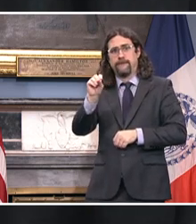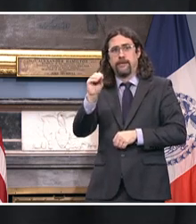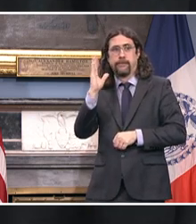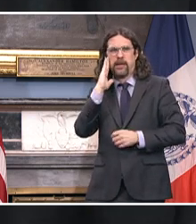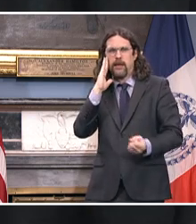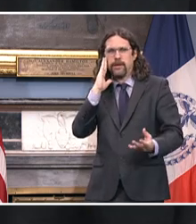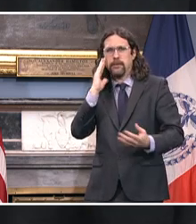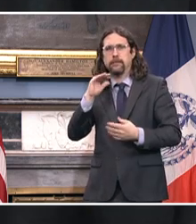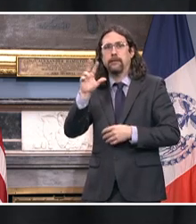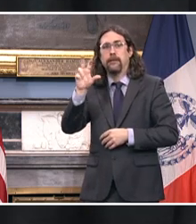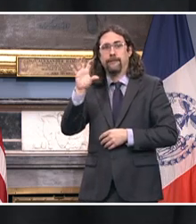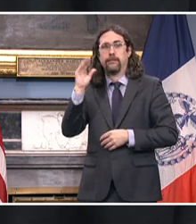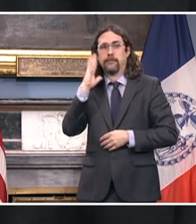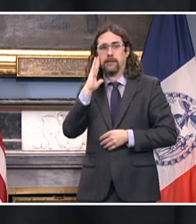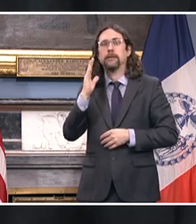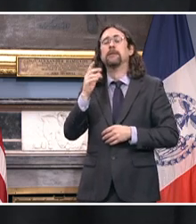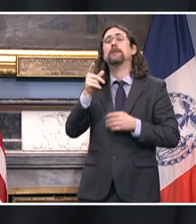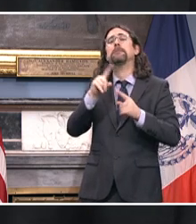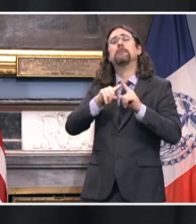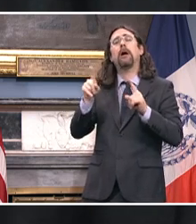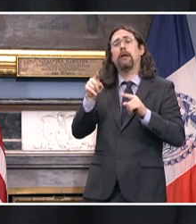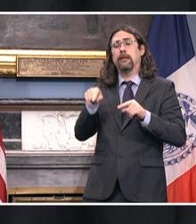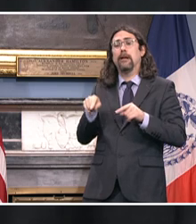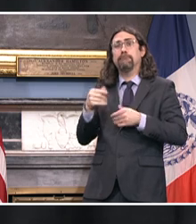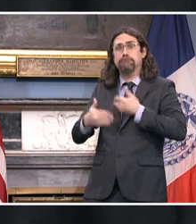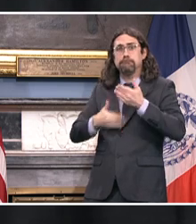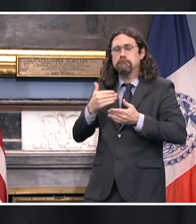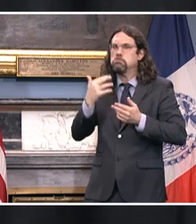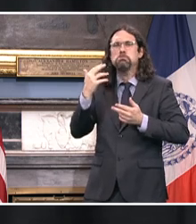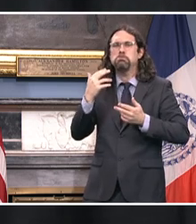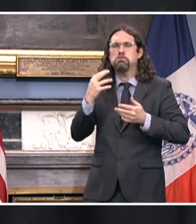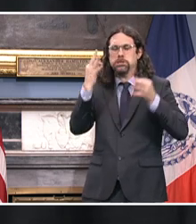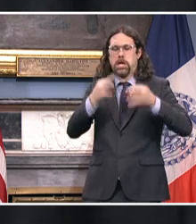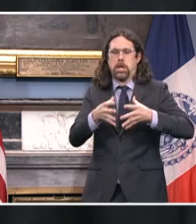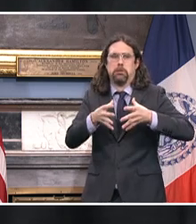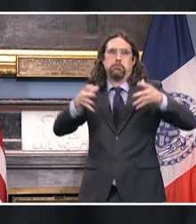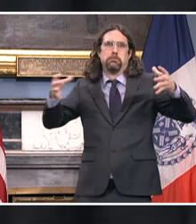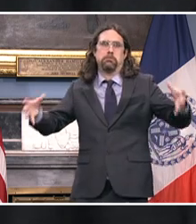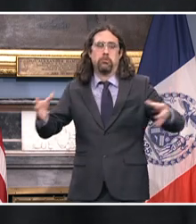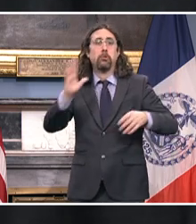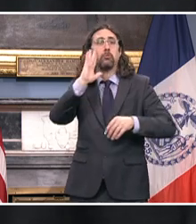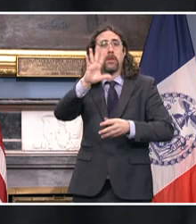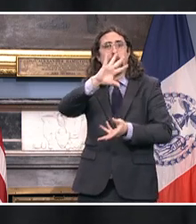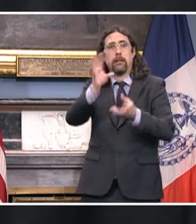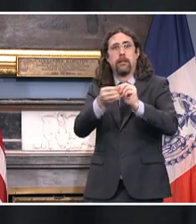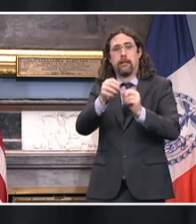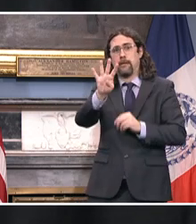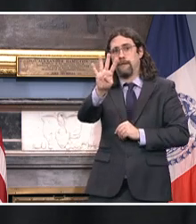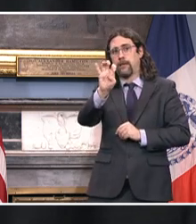be capacity for ICU beds. Now they are adding ICU beds, 20 to begin with.